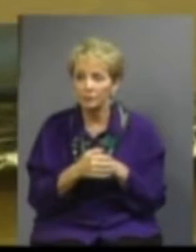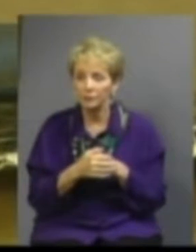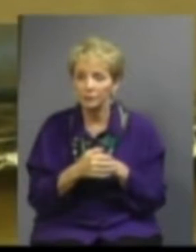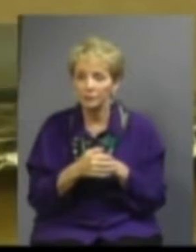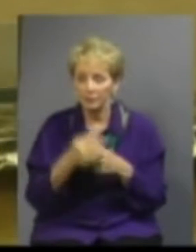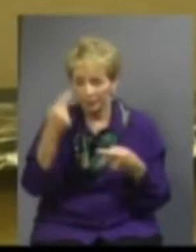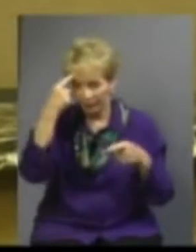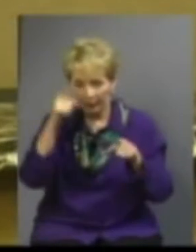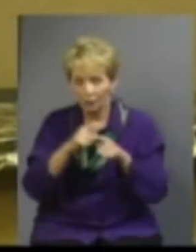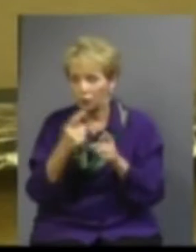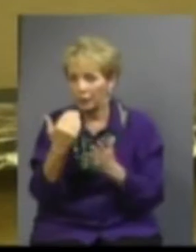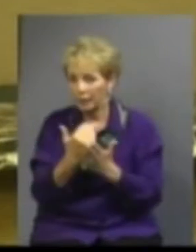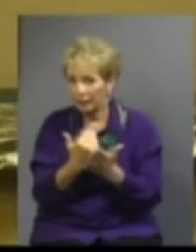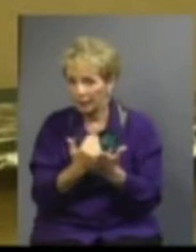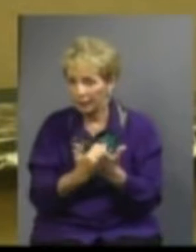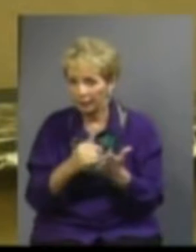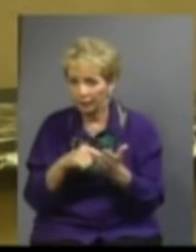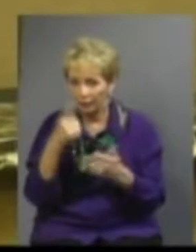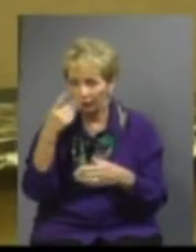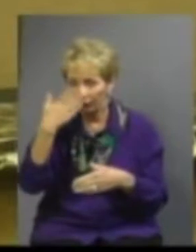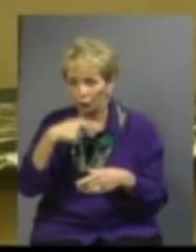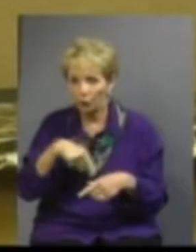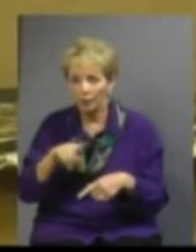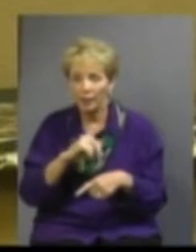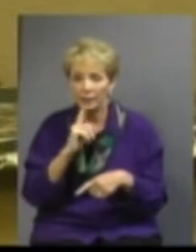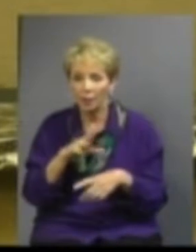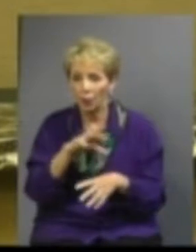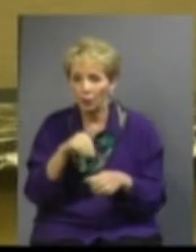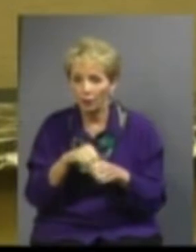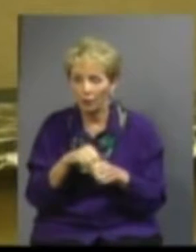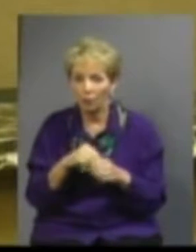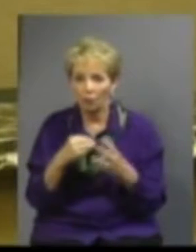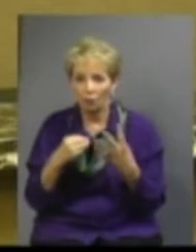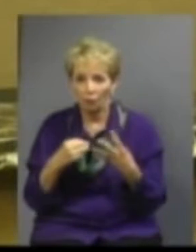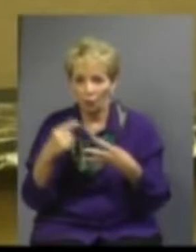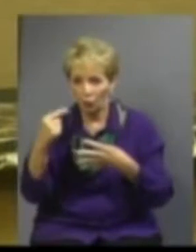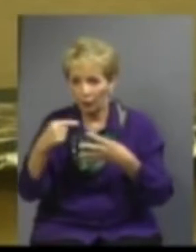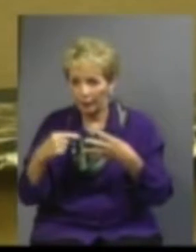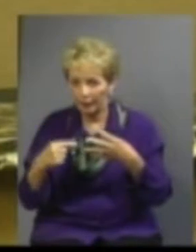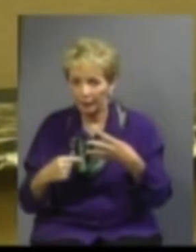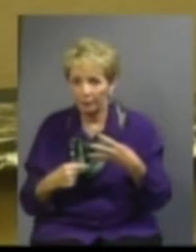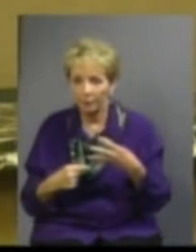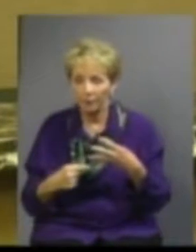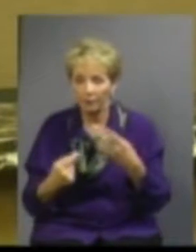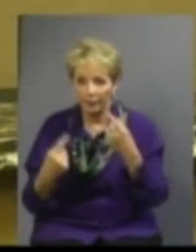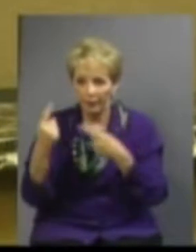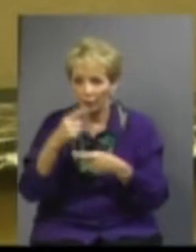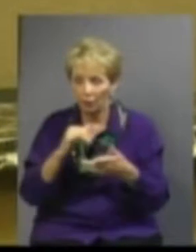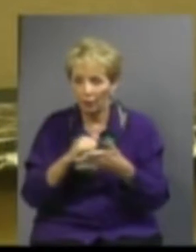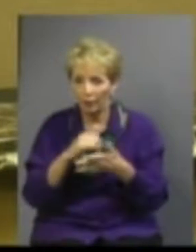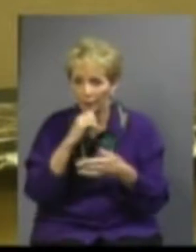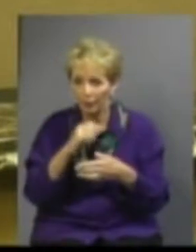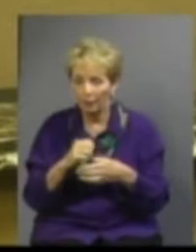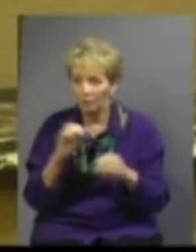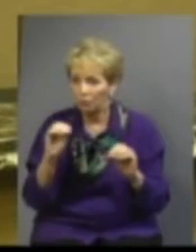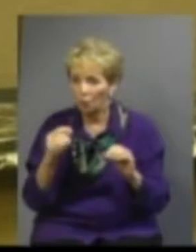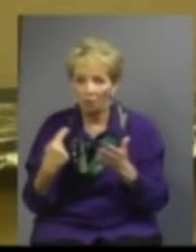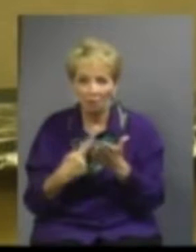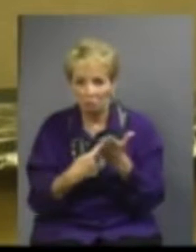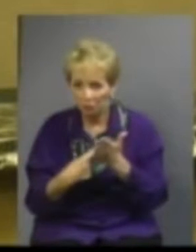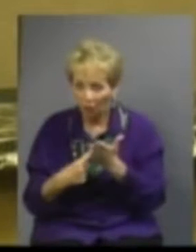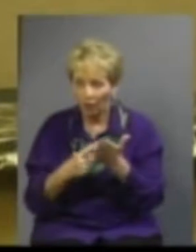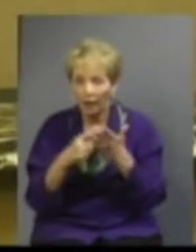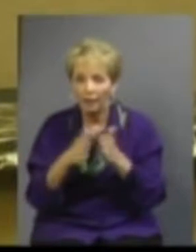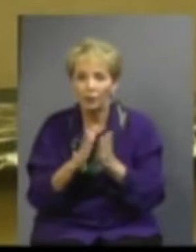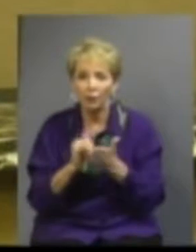Sally. The consent agenda before you tonight actually includes 4 individual items. Consider those to be non-controversial. Would